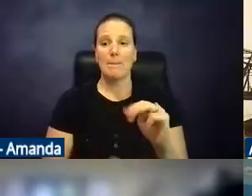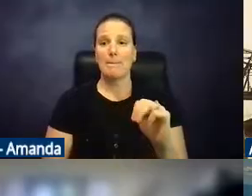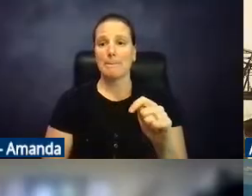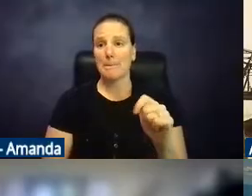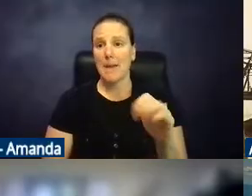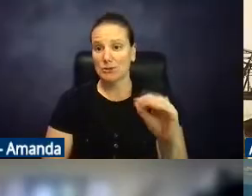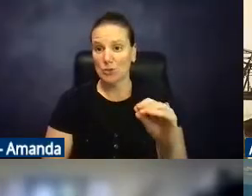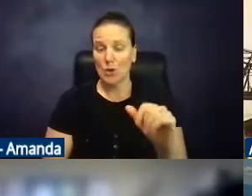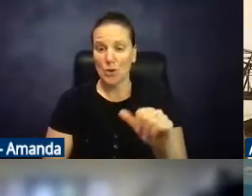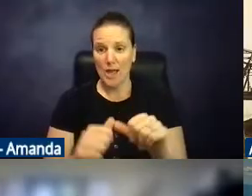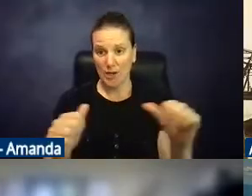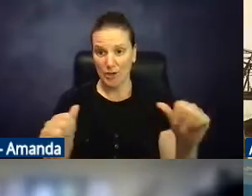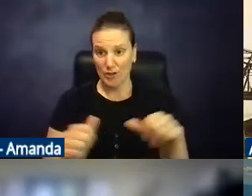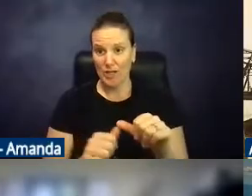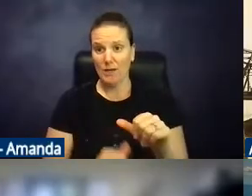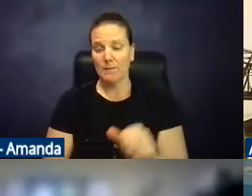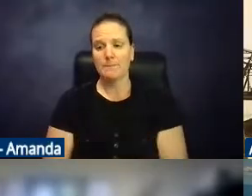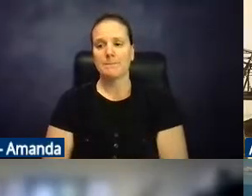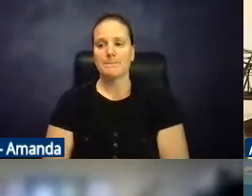we are,